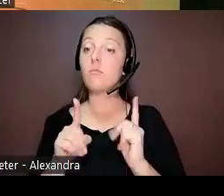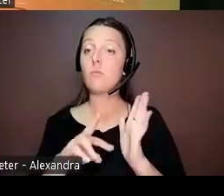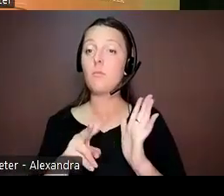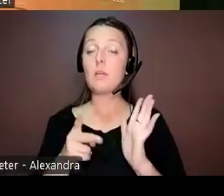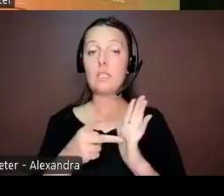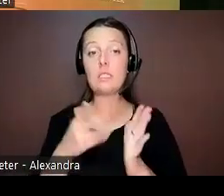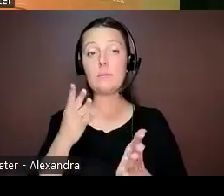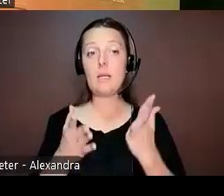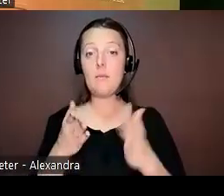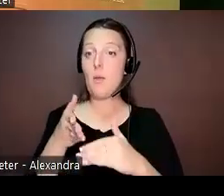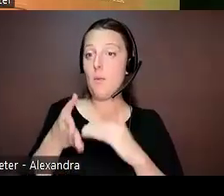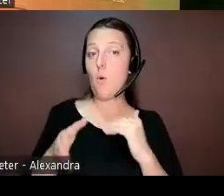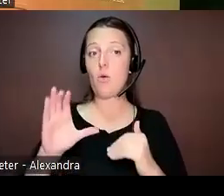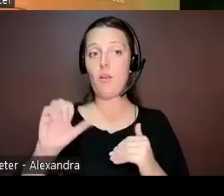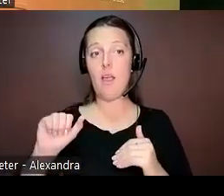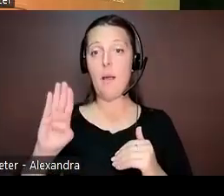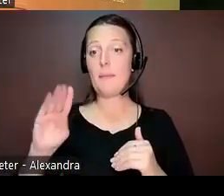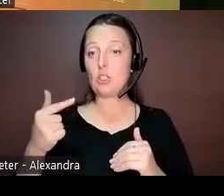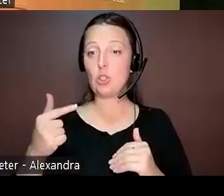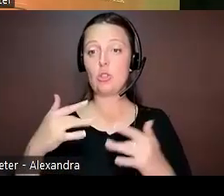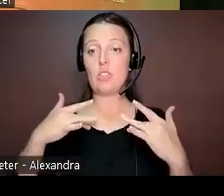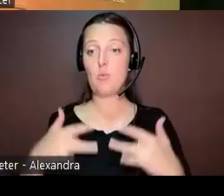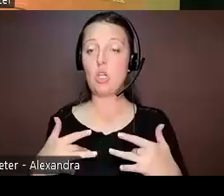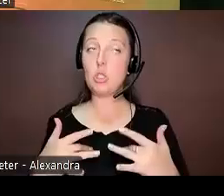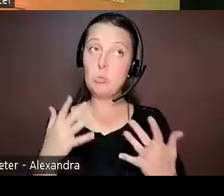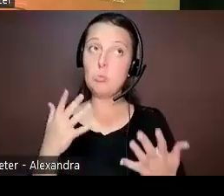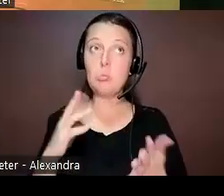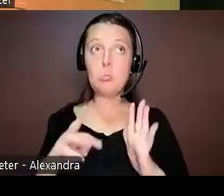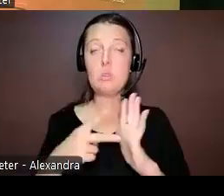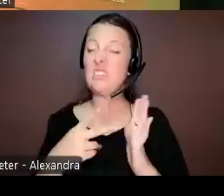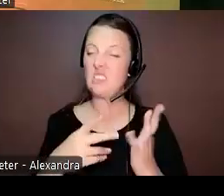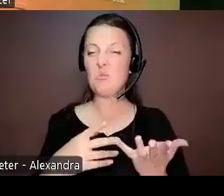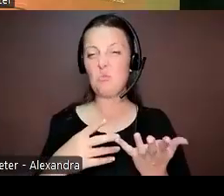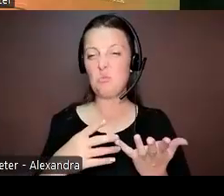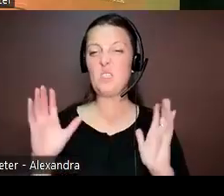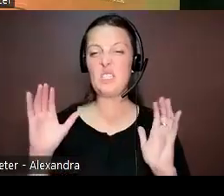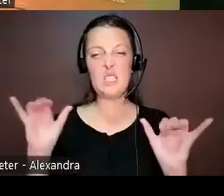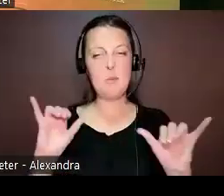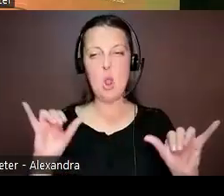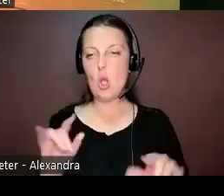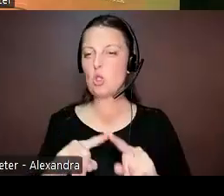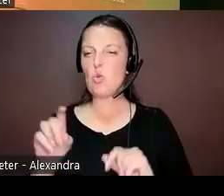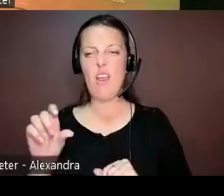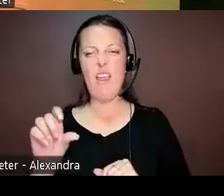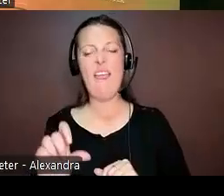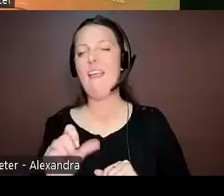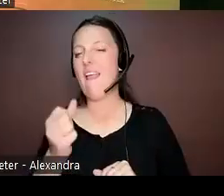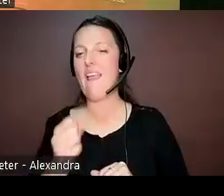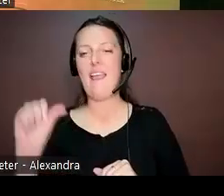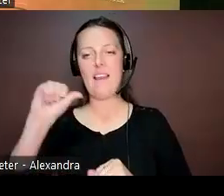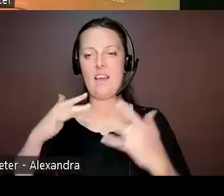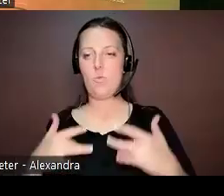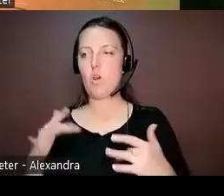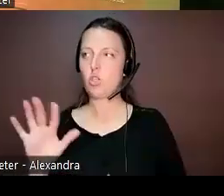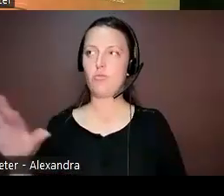post-CABS depression then is very much like any depression in the community. So we decided to pursue a little bit more. How